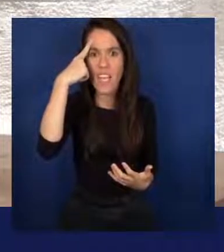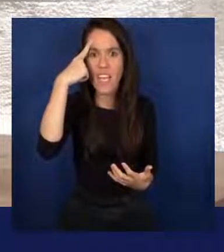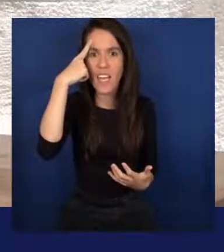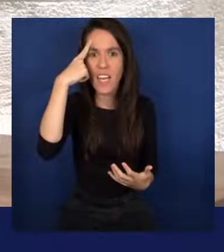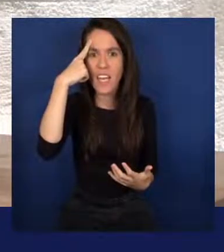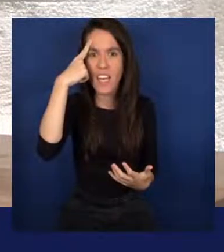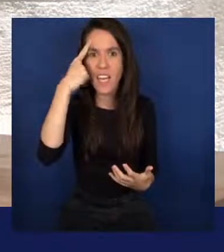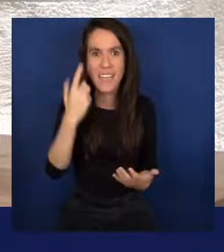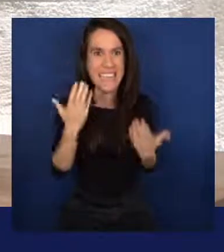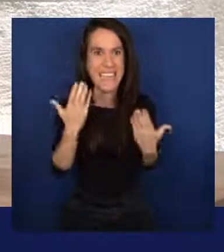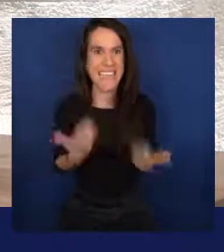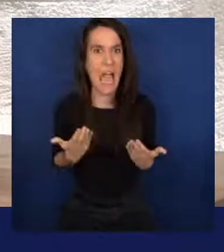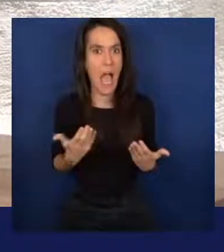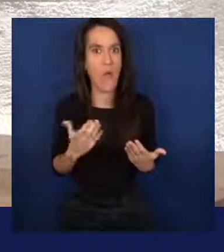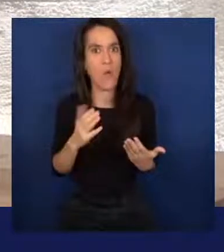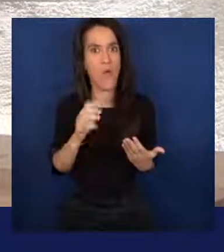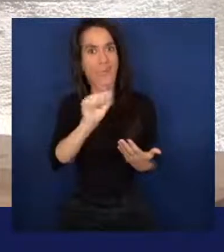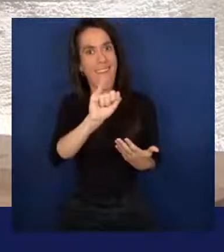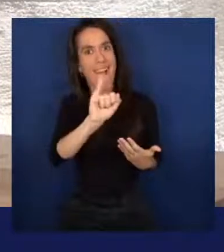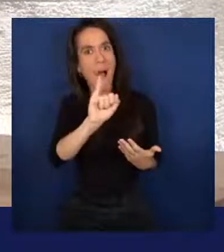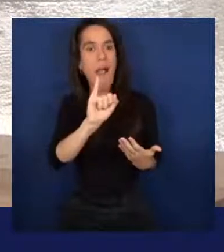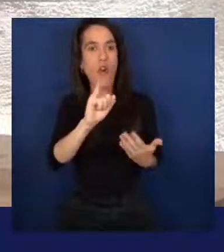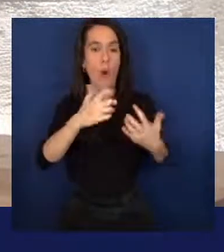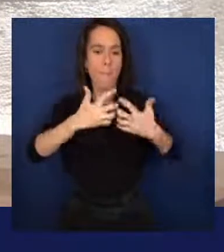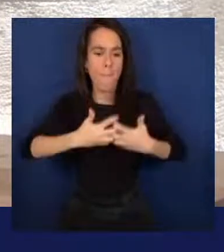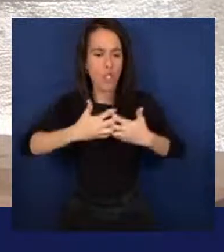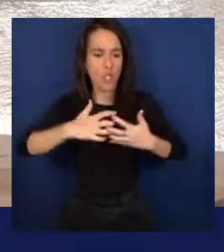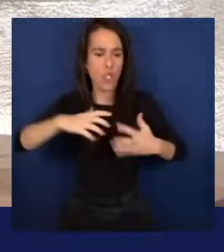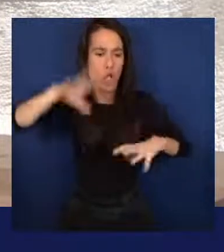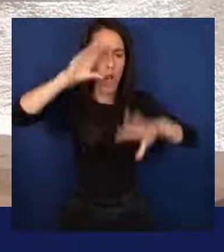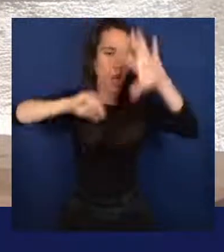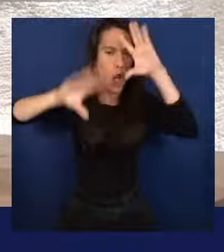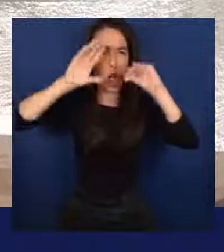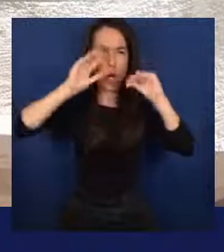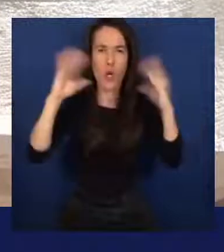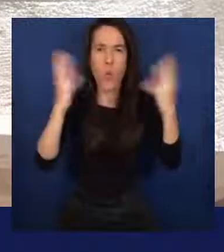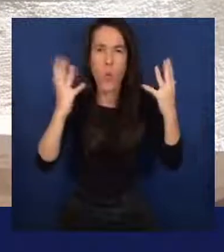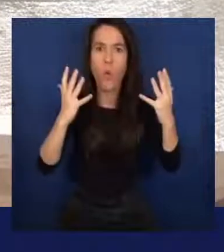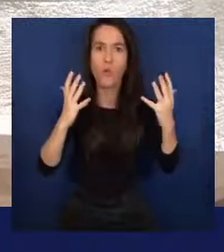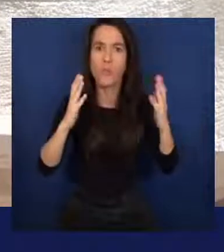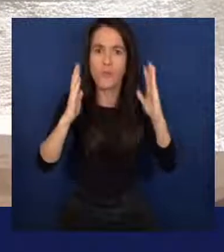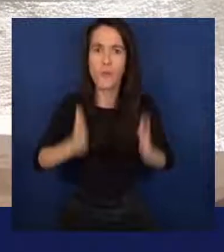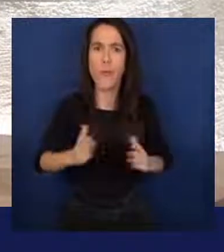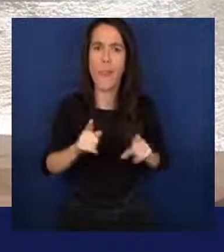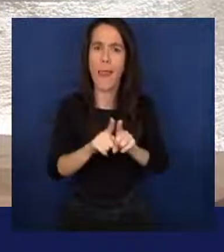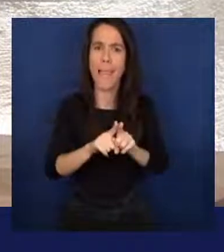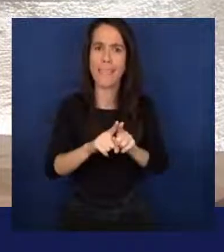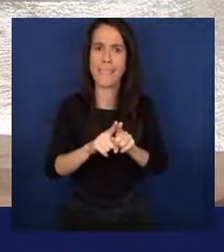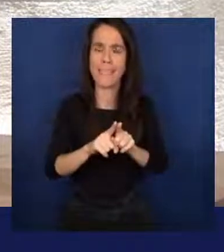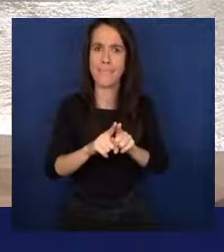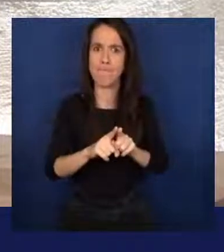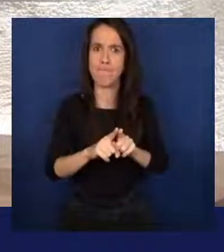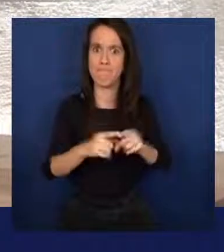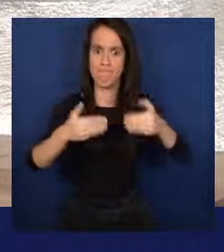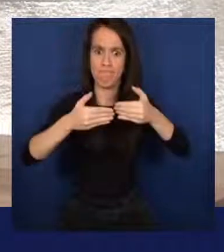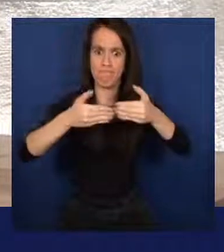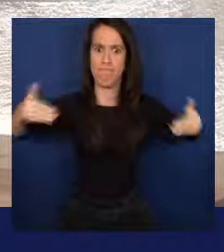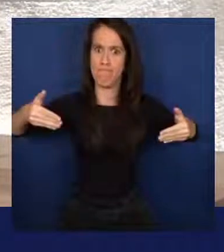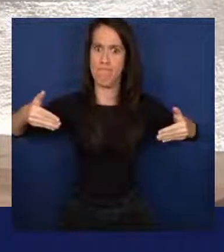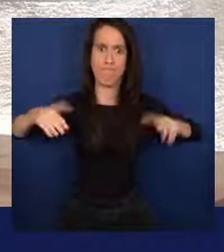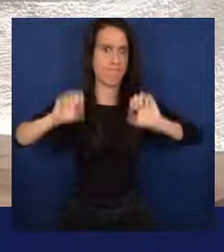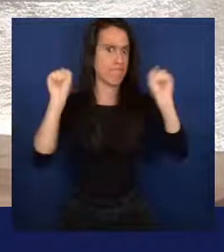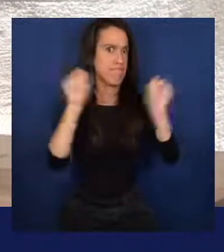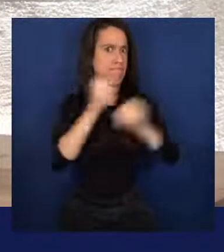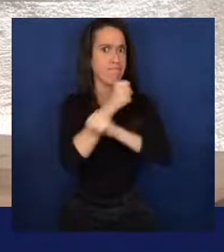for machine learning or AI models? What do you think those should look like? What should they be? And we'll start with you, Miriam,